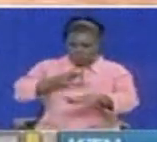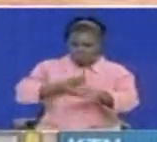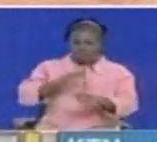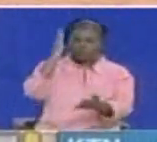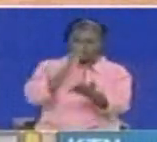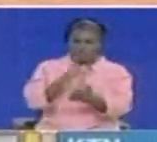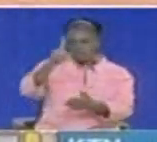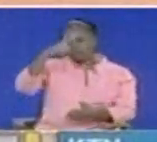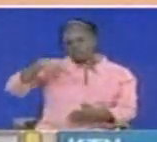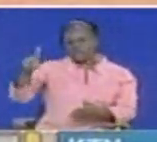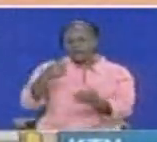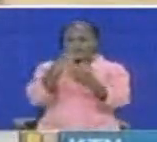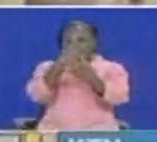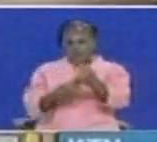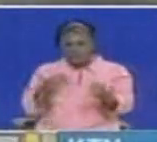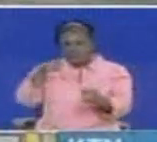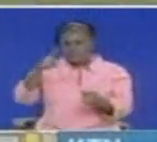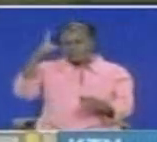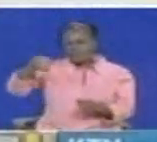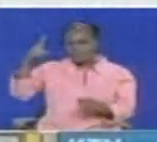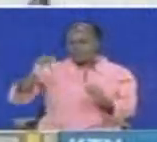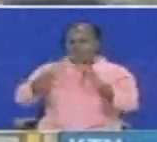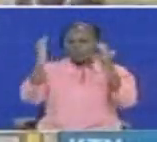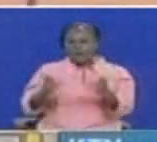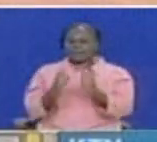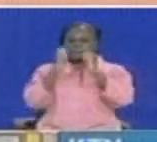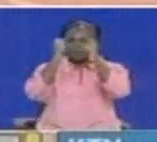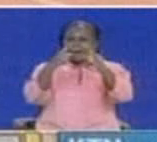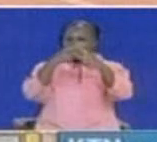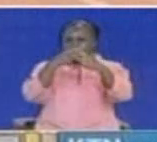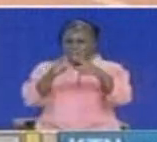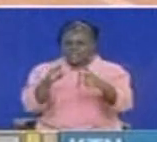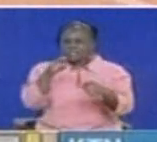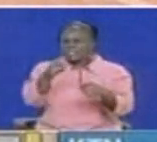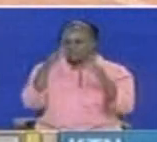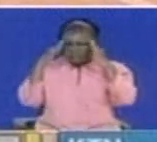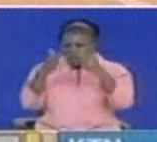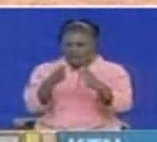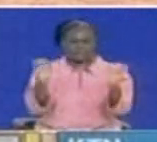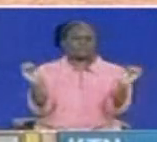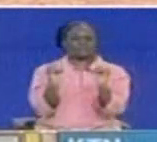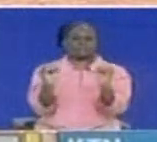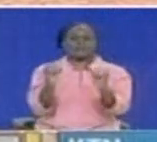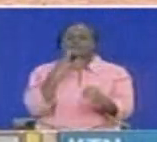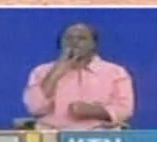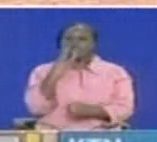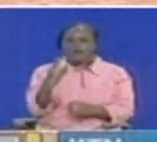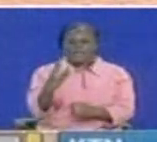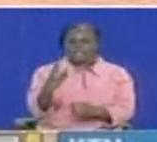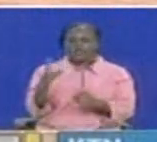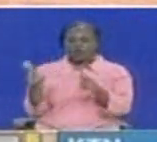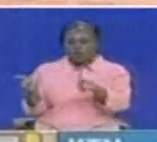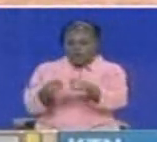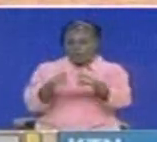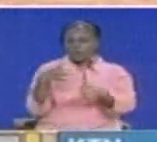win. Boga says qualifying for the World Championships is a priority, but it's not all the team is focusing on. 400 meters Commonwealth champion